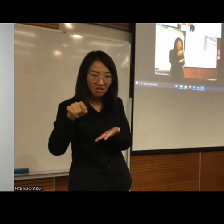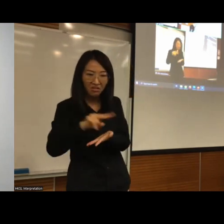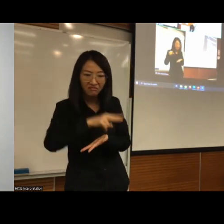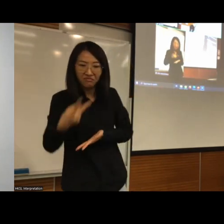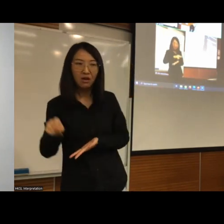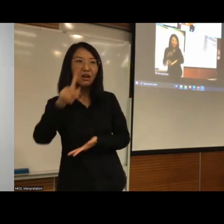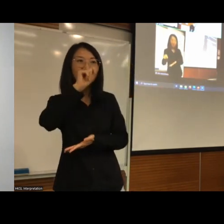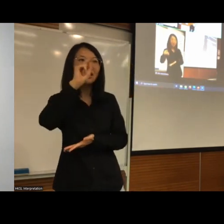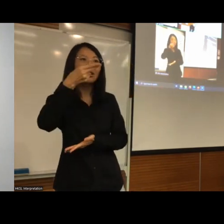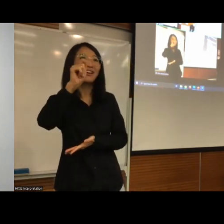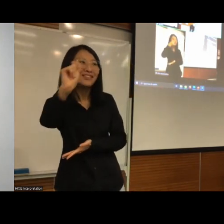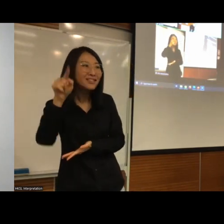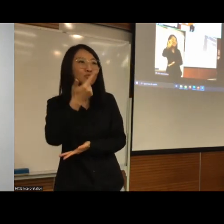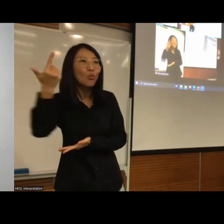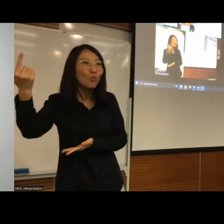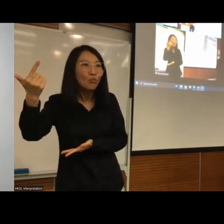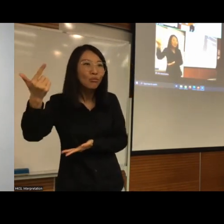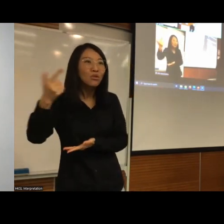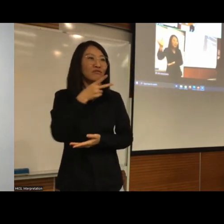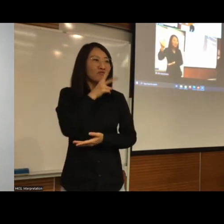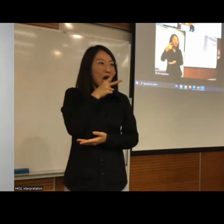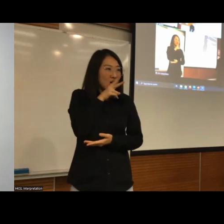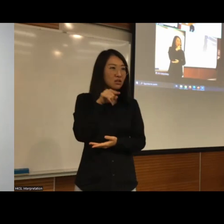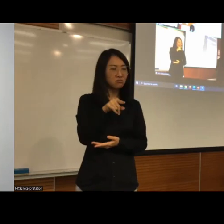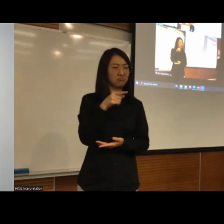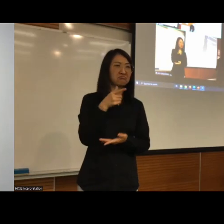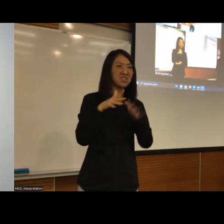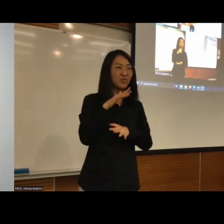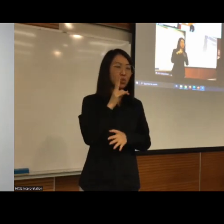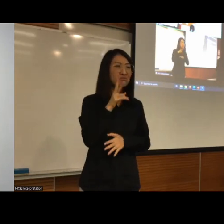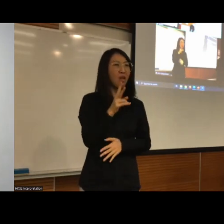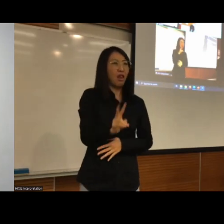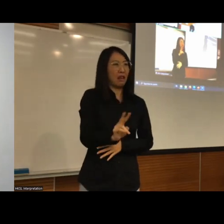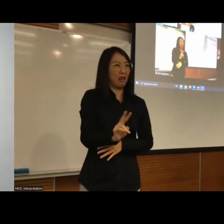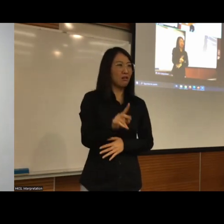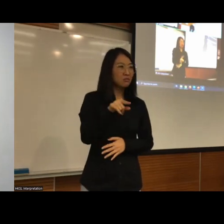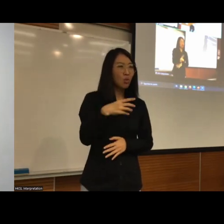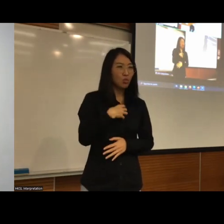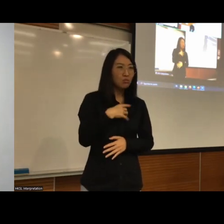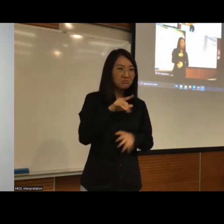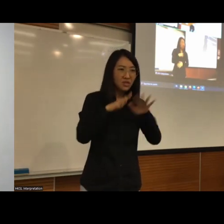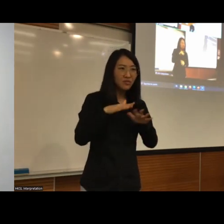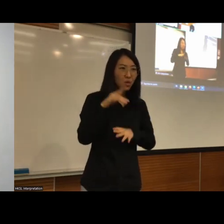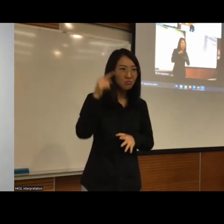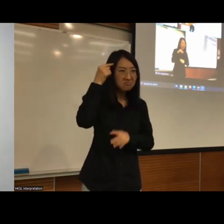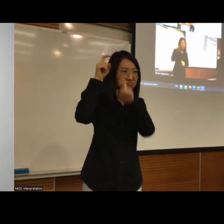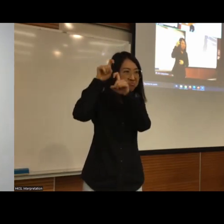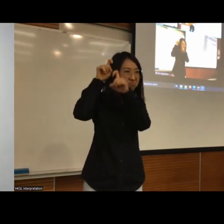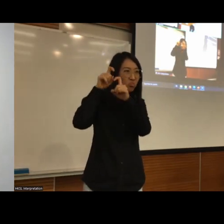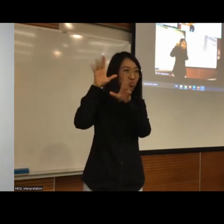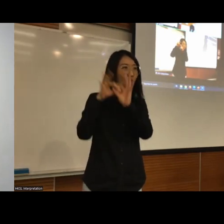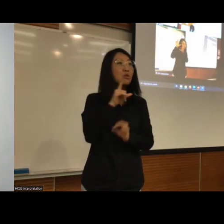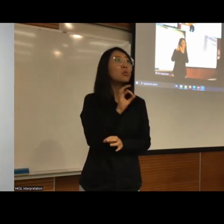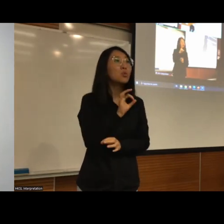English? A lot of questions. Do you think this phenomena could be related to the cognitive processes of interpreters more broadly?